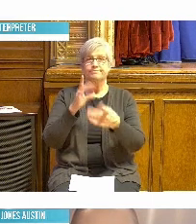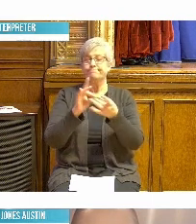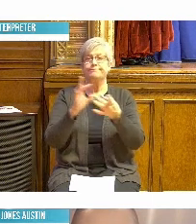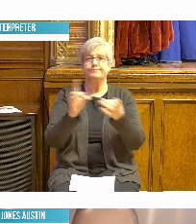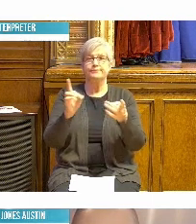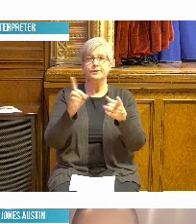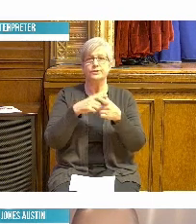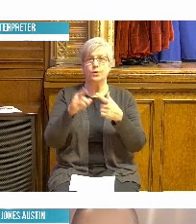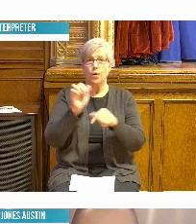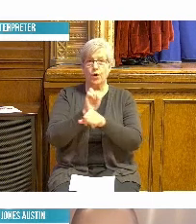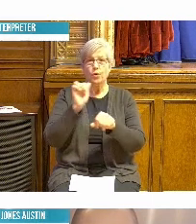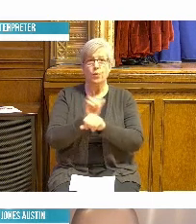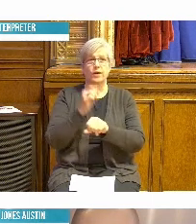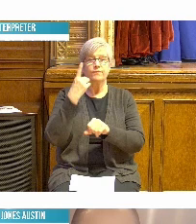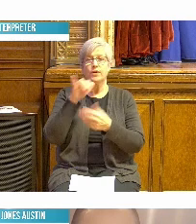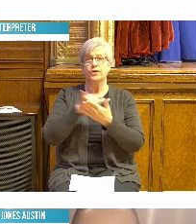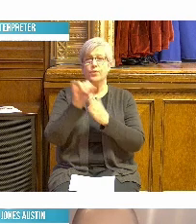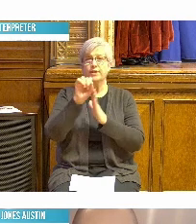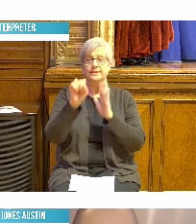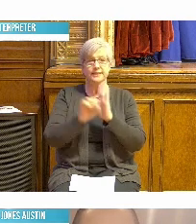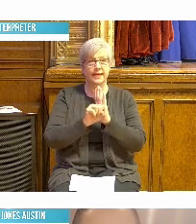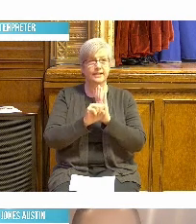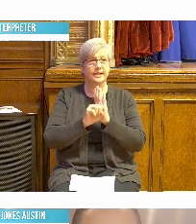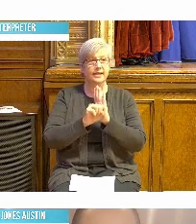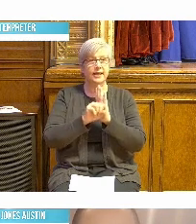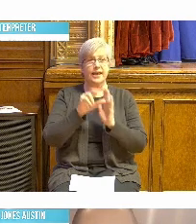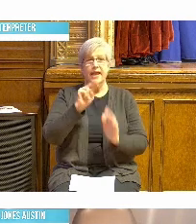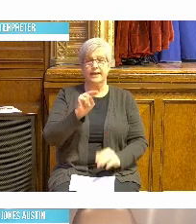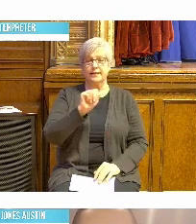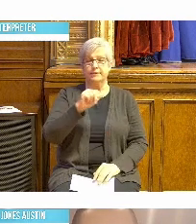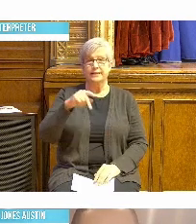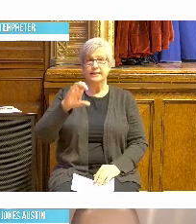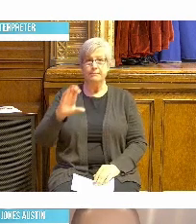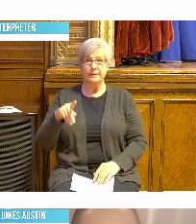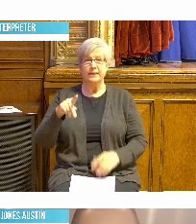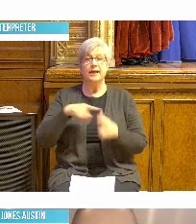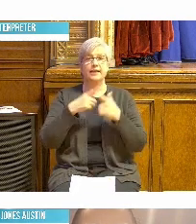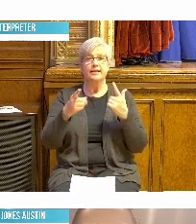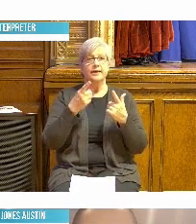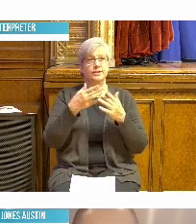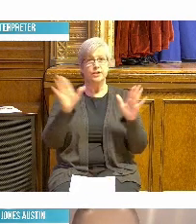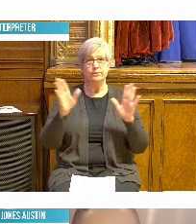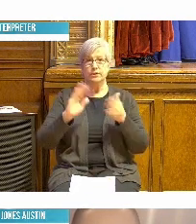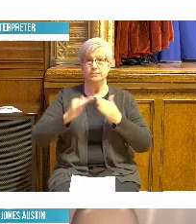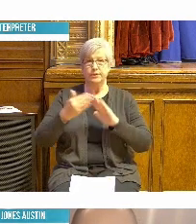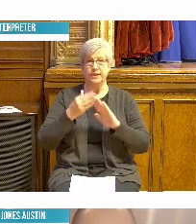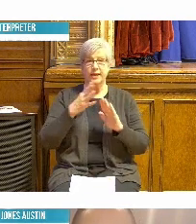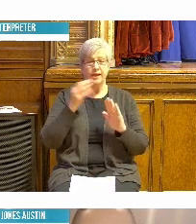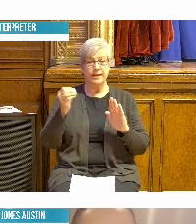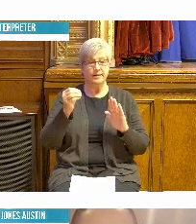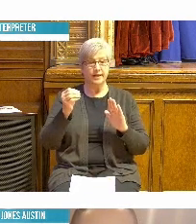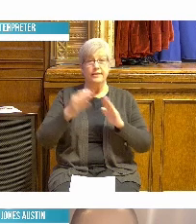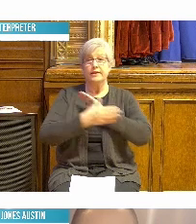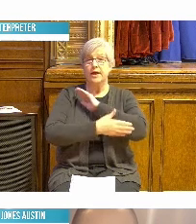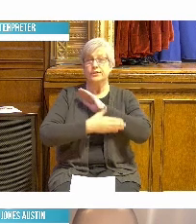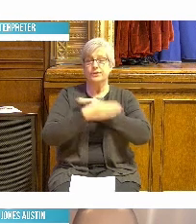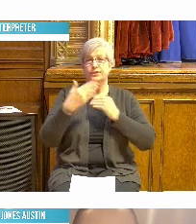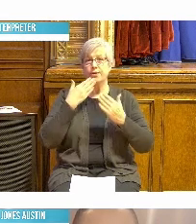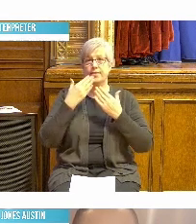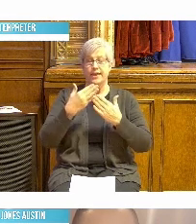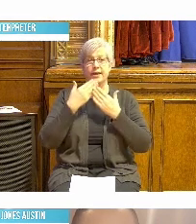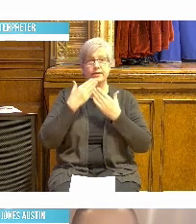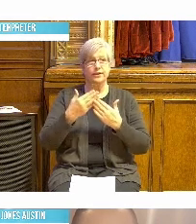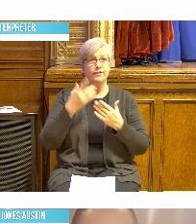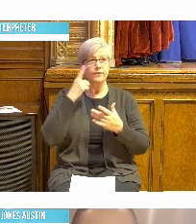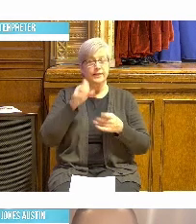and all the work she's done for the New York State NAACP and the general community at large and the country. So thank you very much for